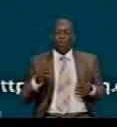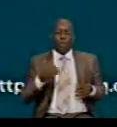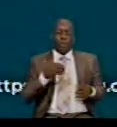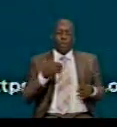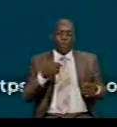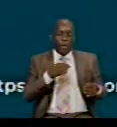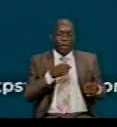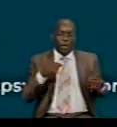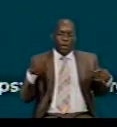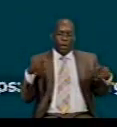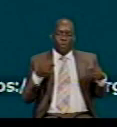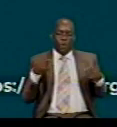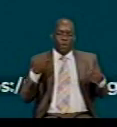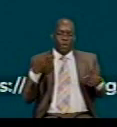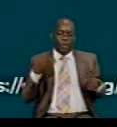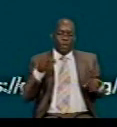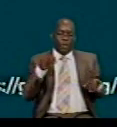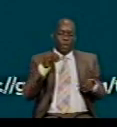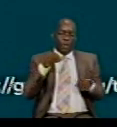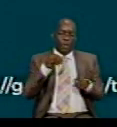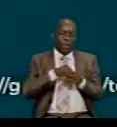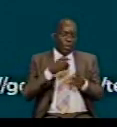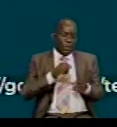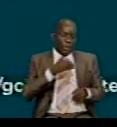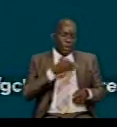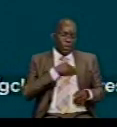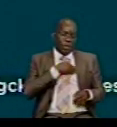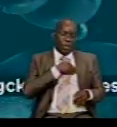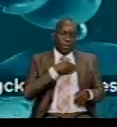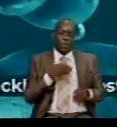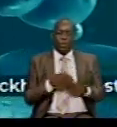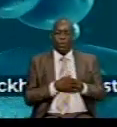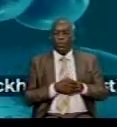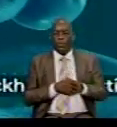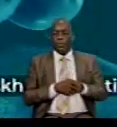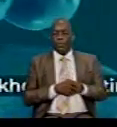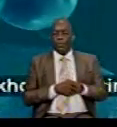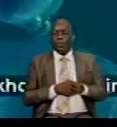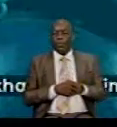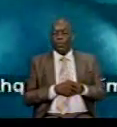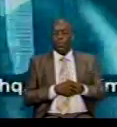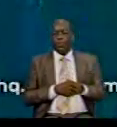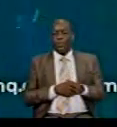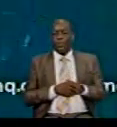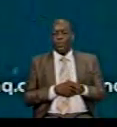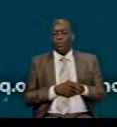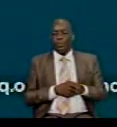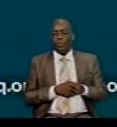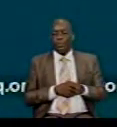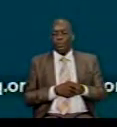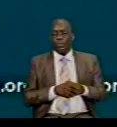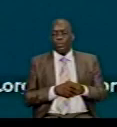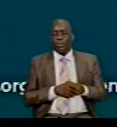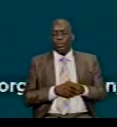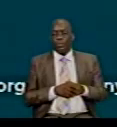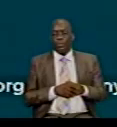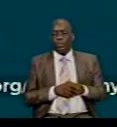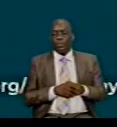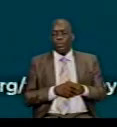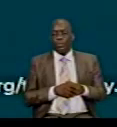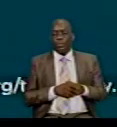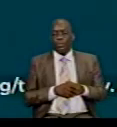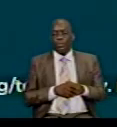de YouTube. Stella Ojetade témoigne comment le Seigneur l'a guérie d'une douleur à la